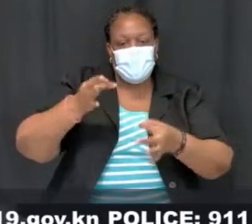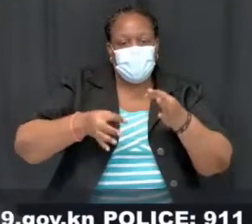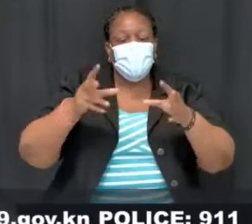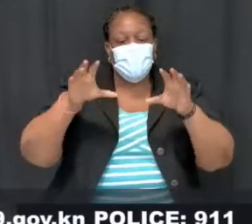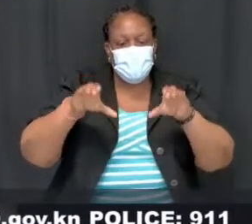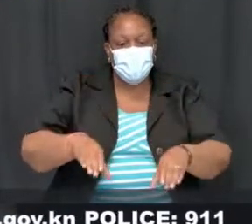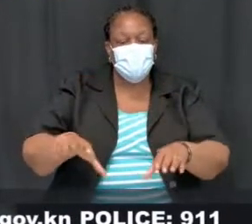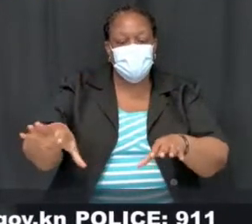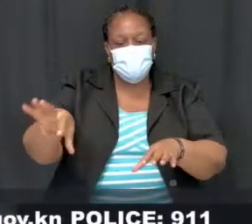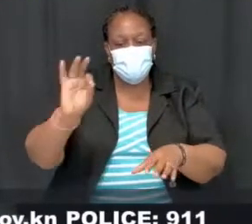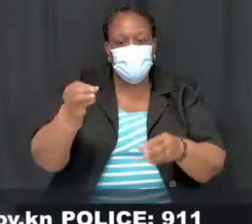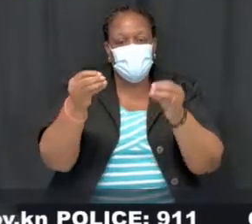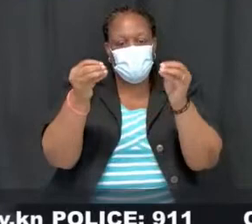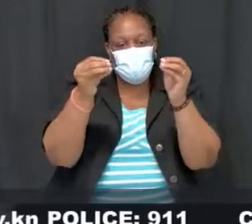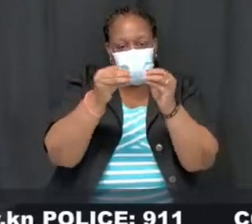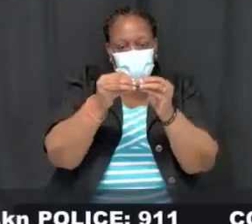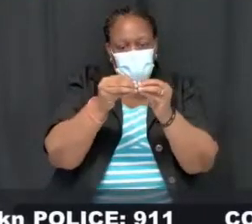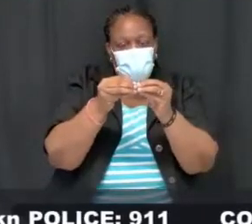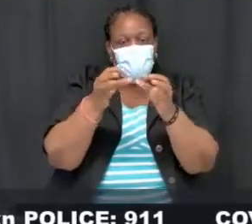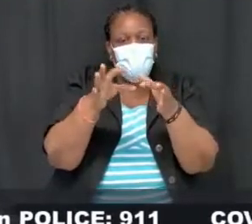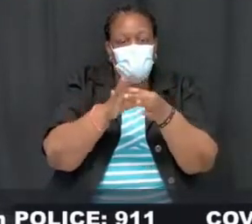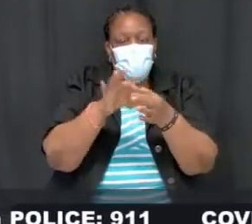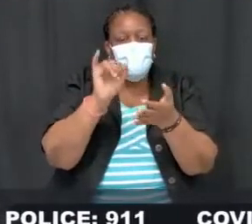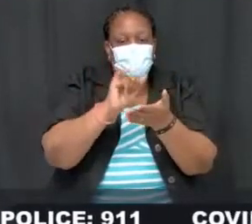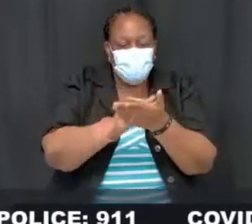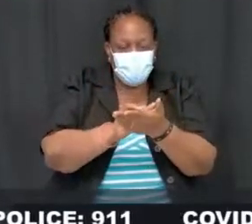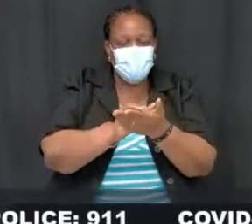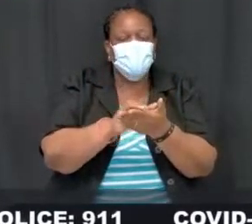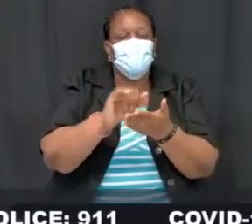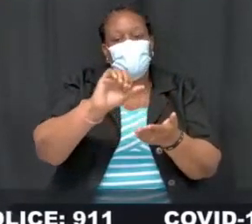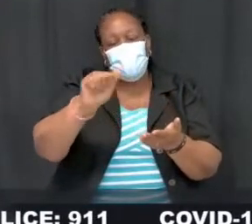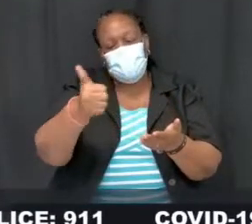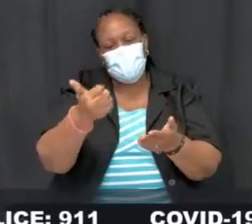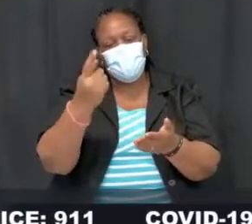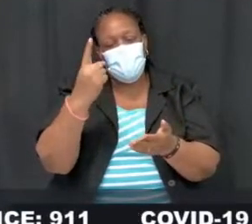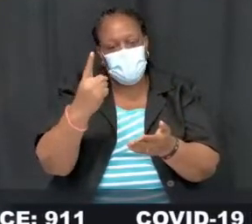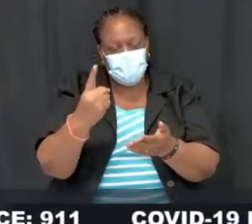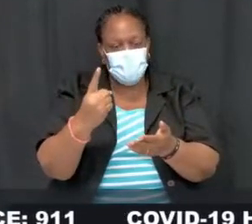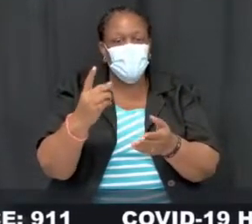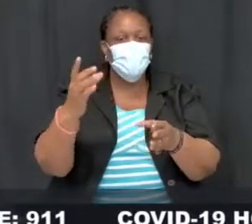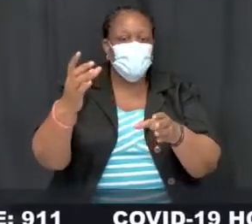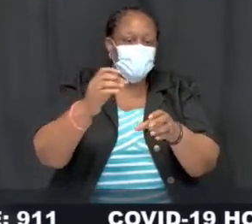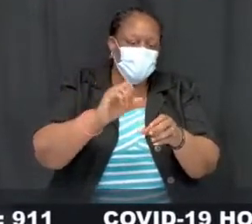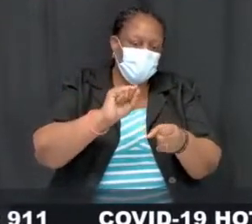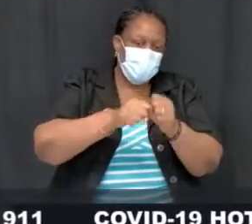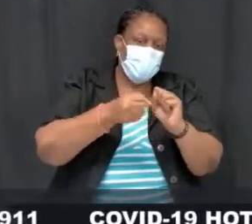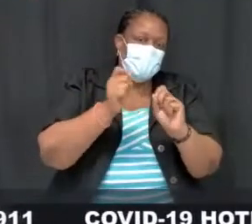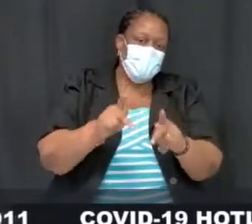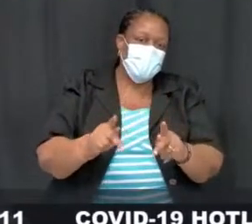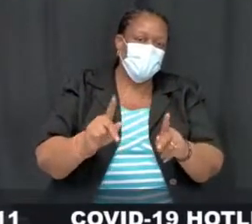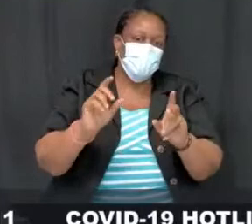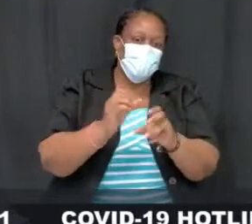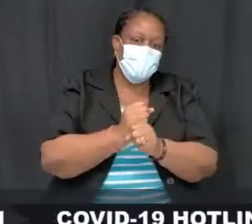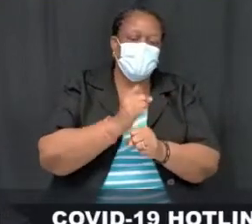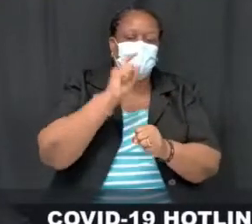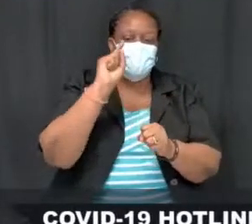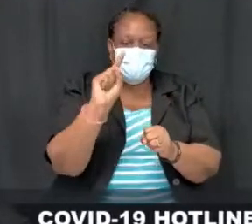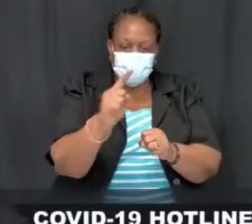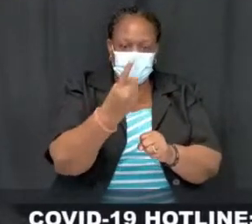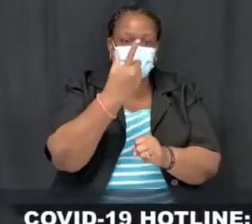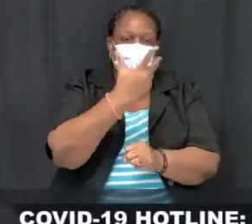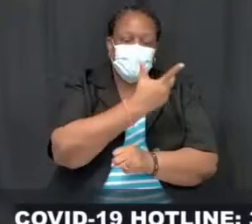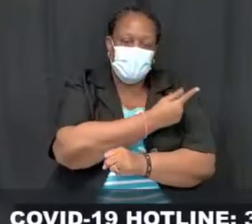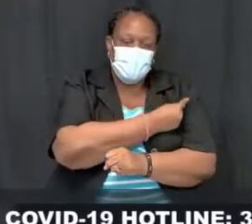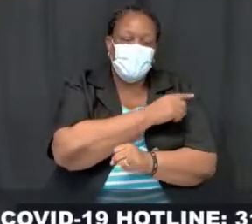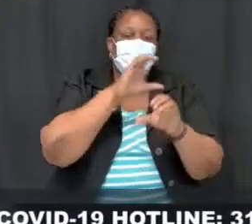and the government of the Federation, to try and procure additional doses of the AstraZeneca vaccine